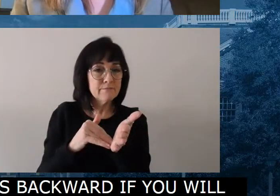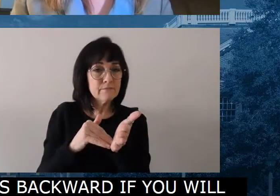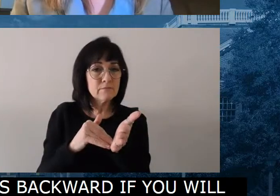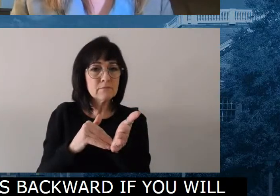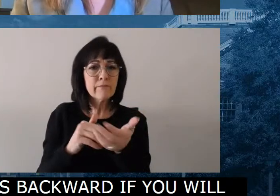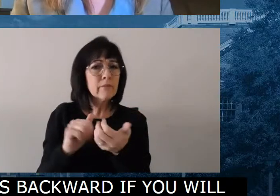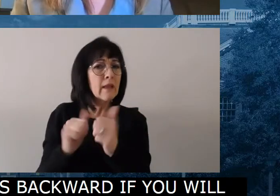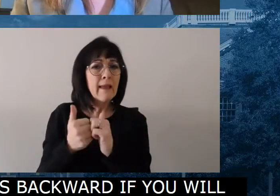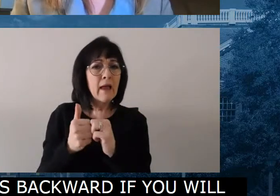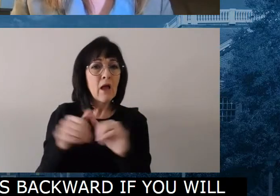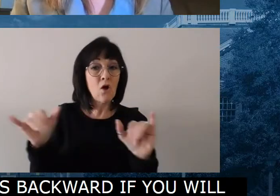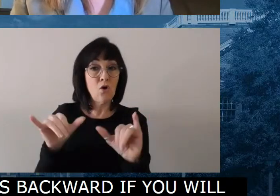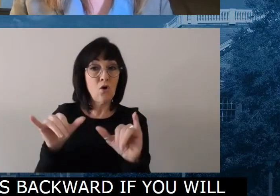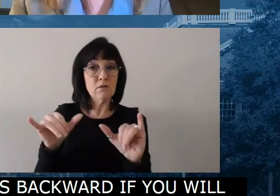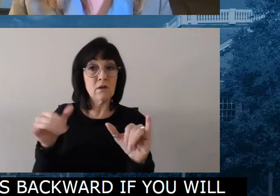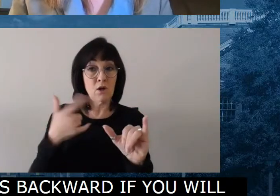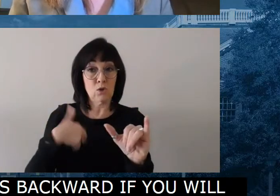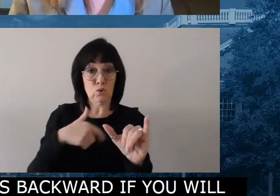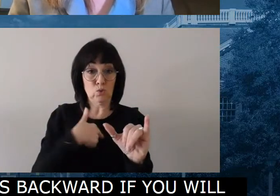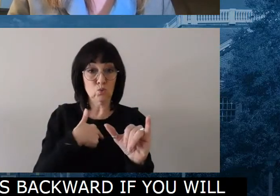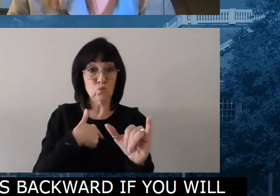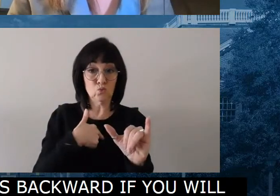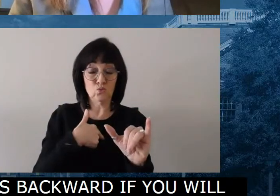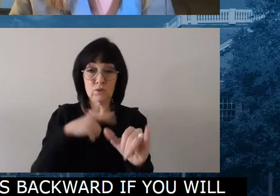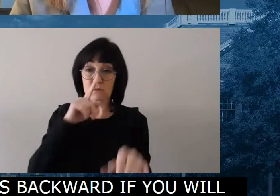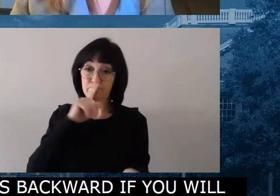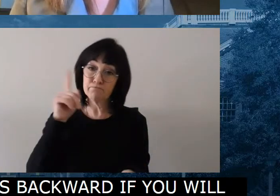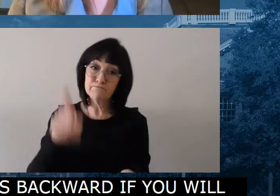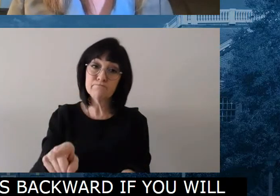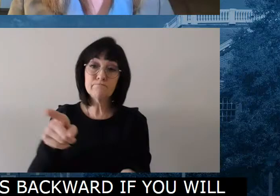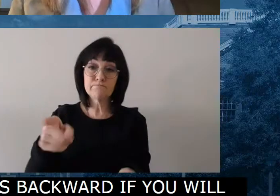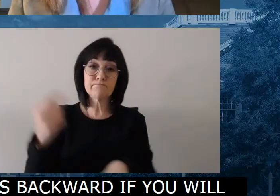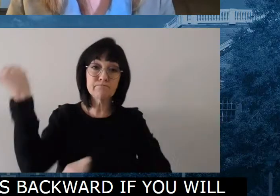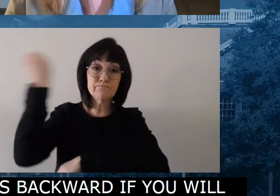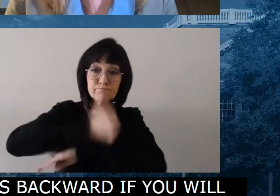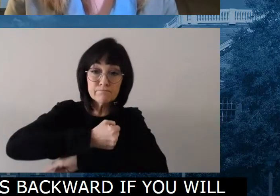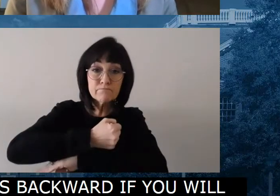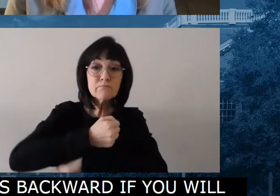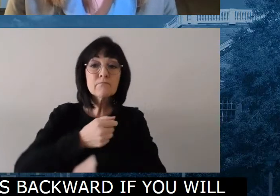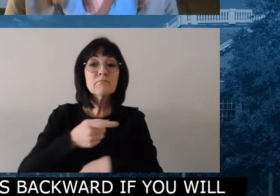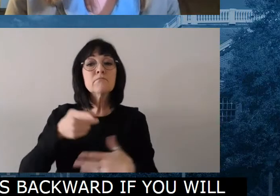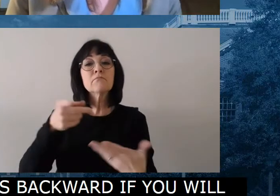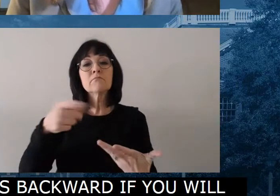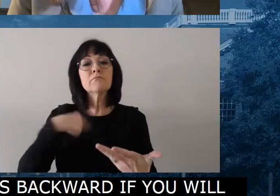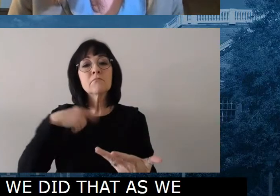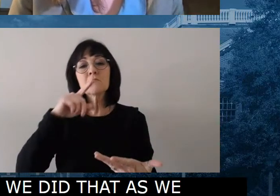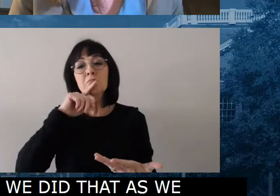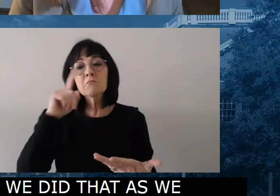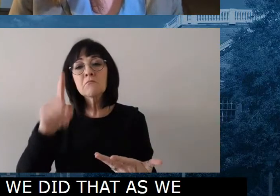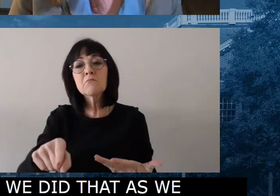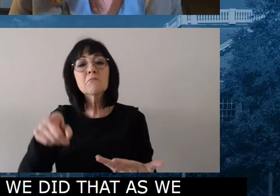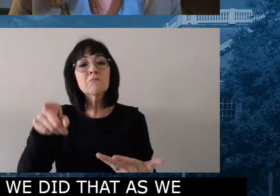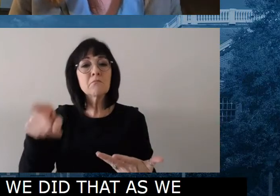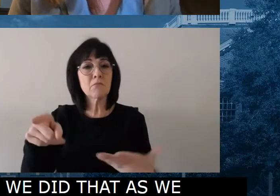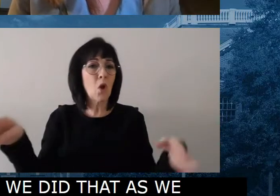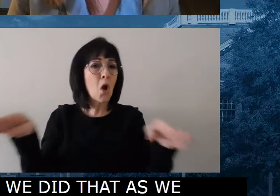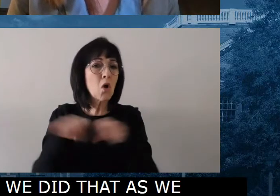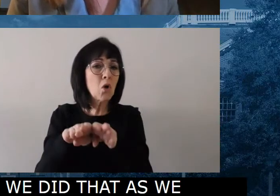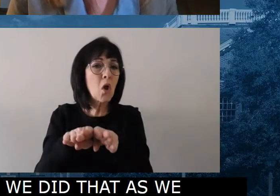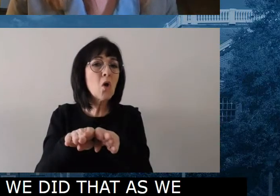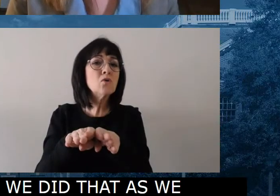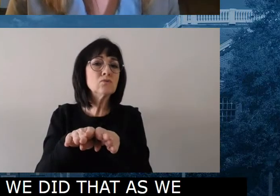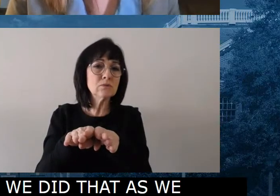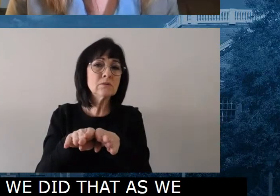them down with greater restrictions. And now as we're getting healthier, we're trying to match the restrictions and the